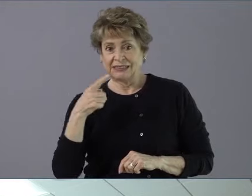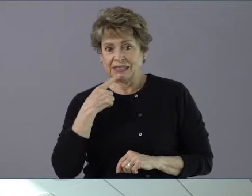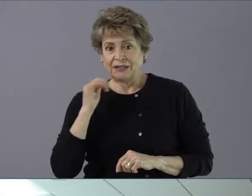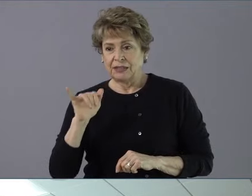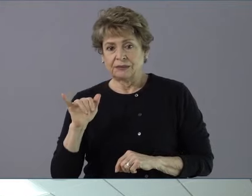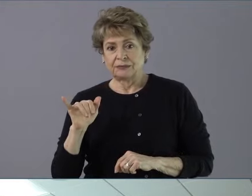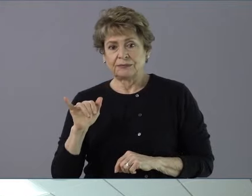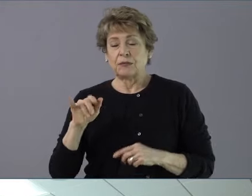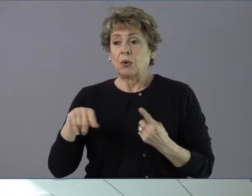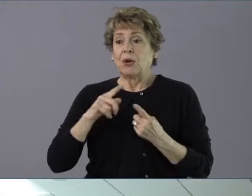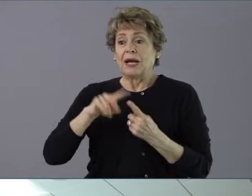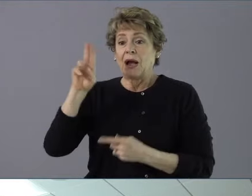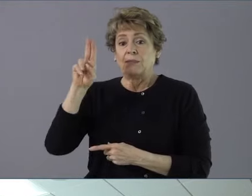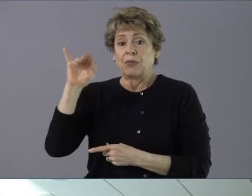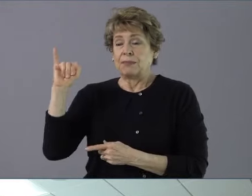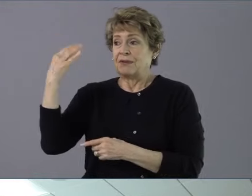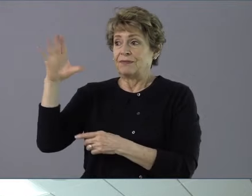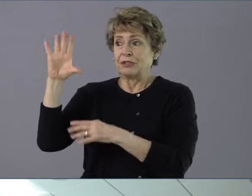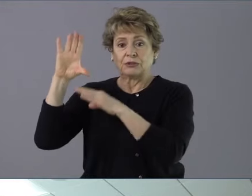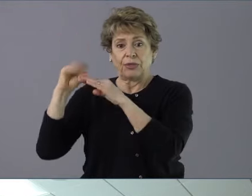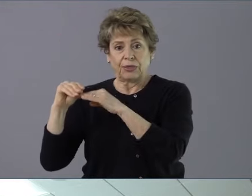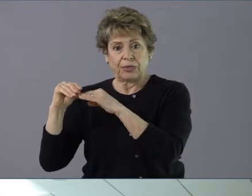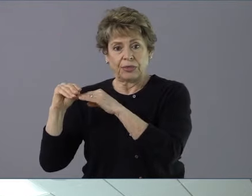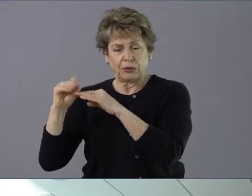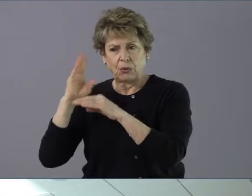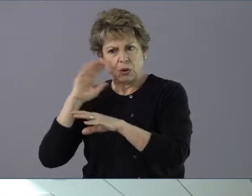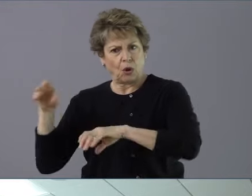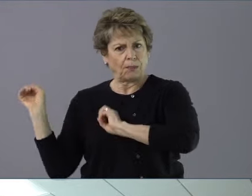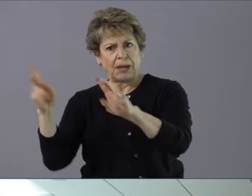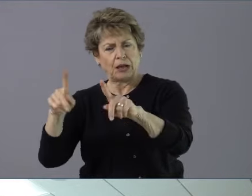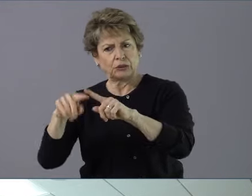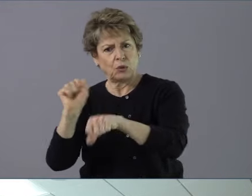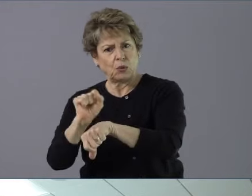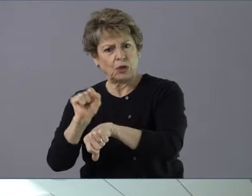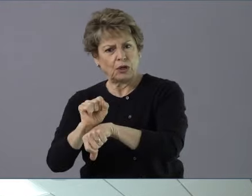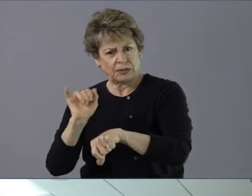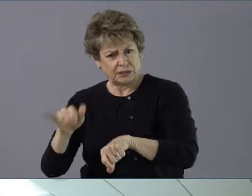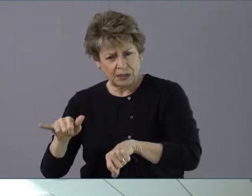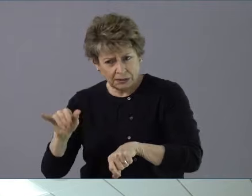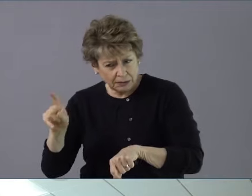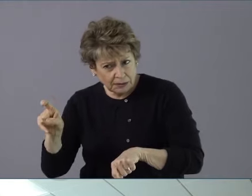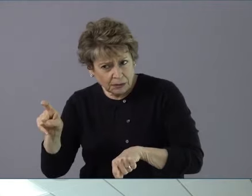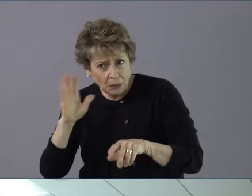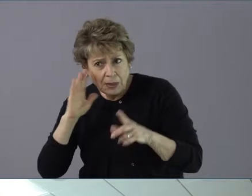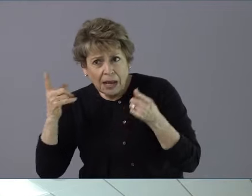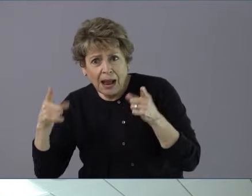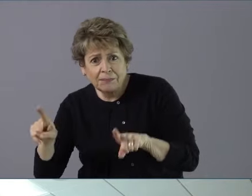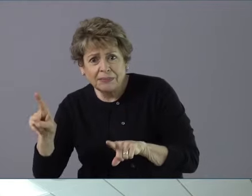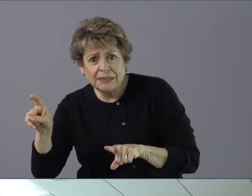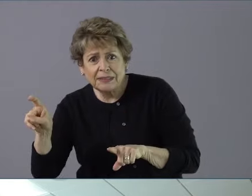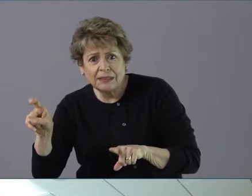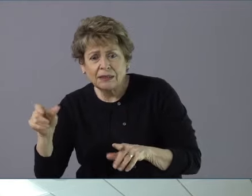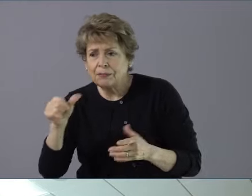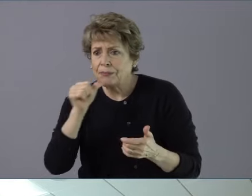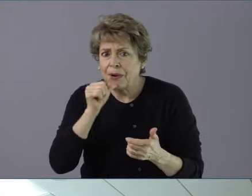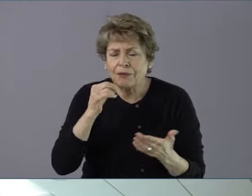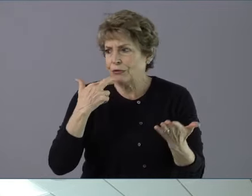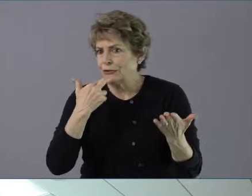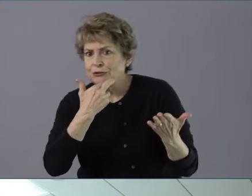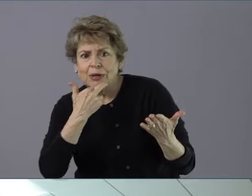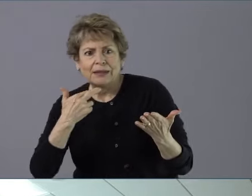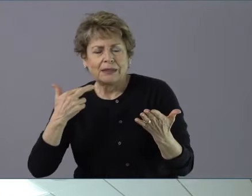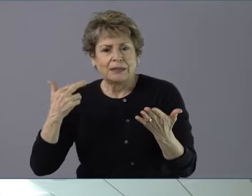is cut. Do you share that outlook, and is that even really possible if we're going to be in a situation where bars, restaurants, some industries are going to be operating